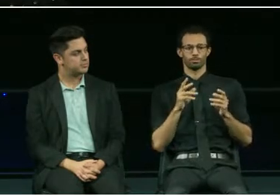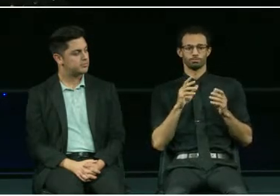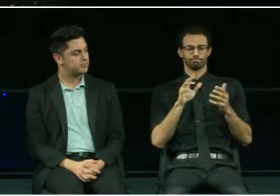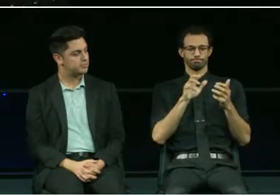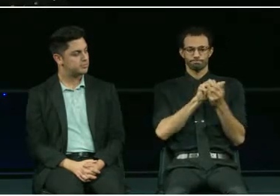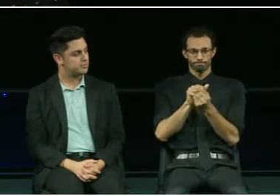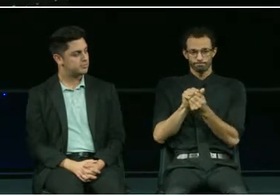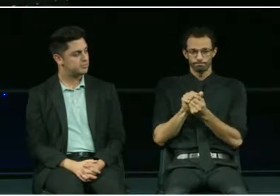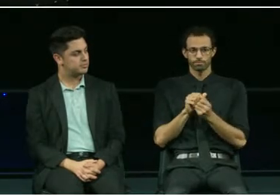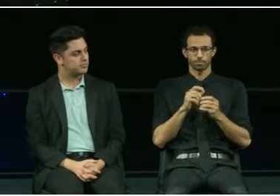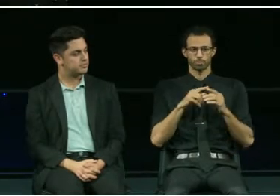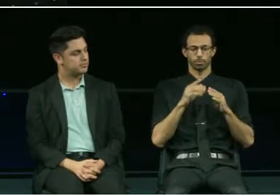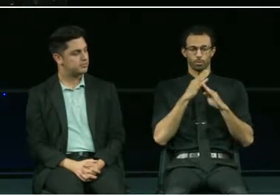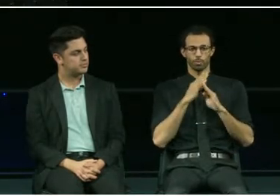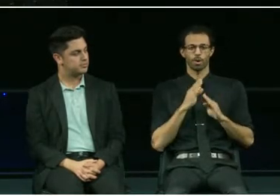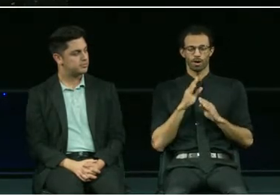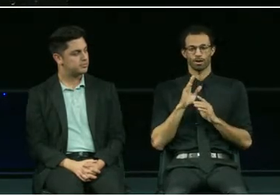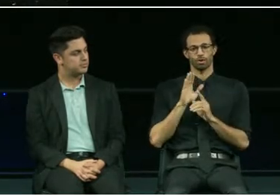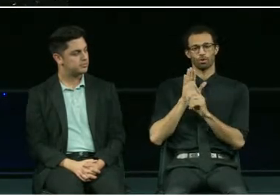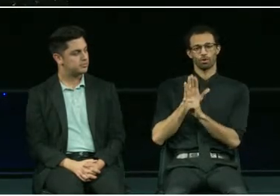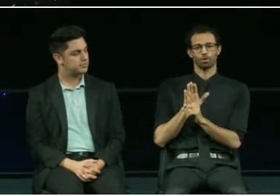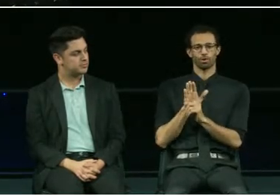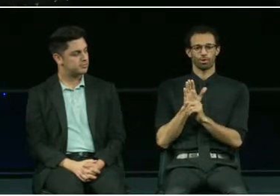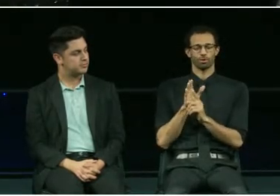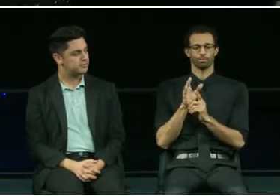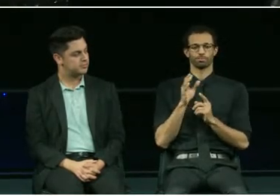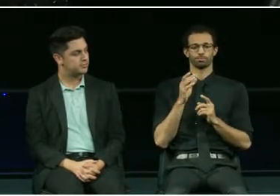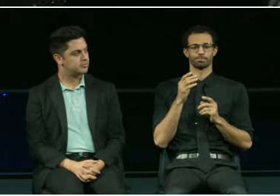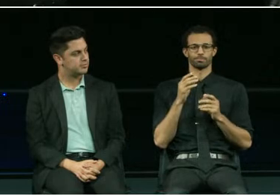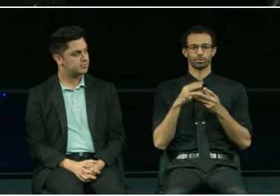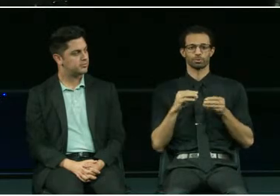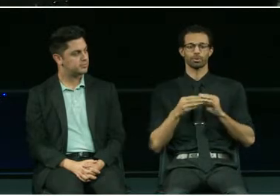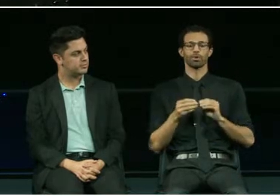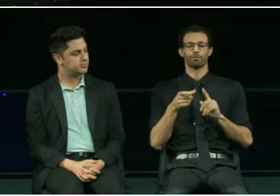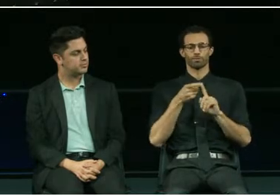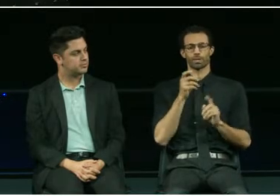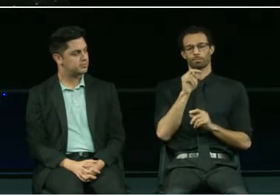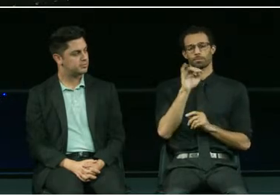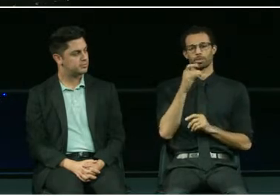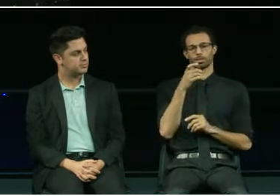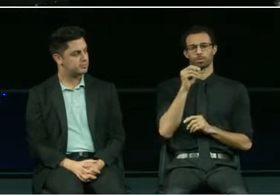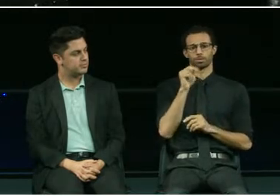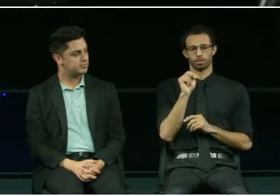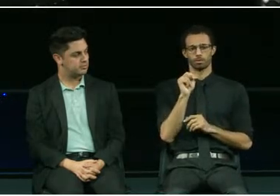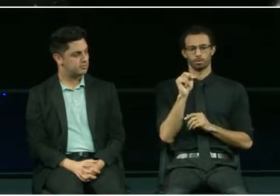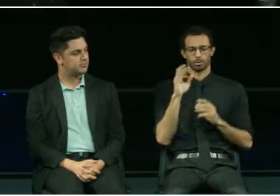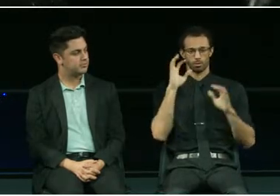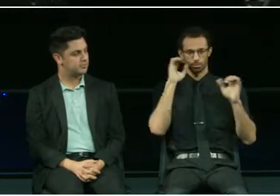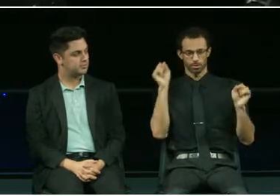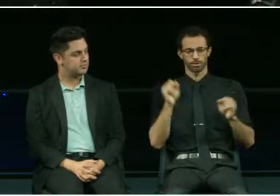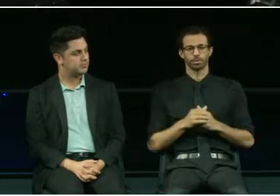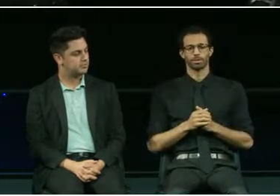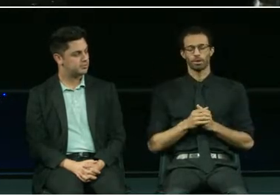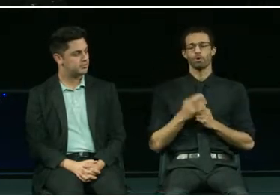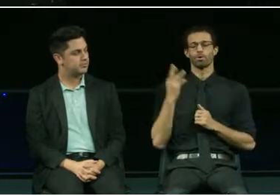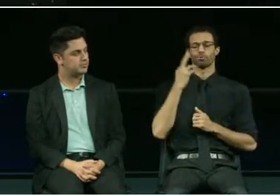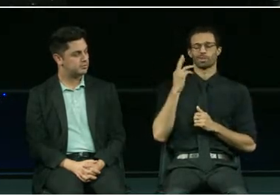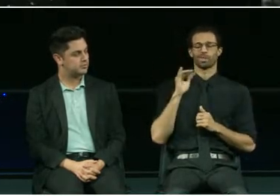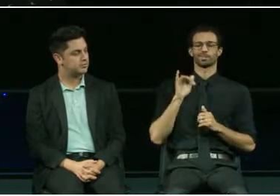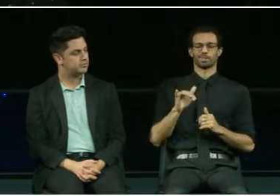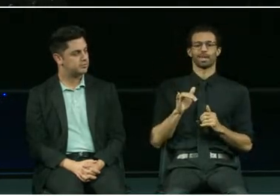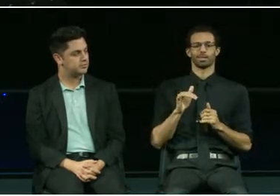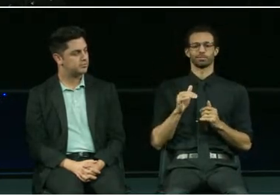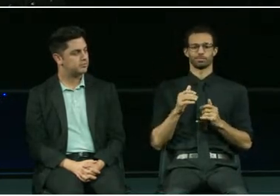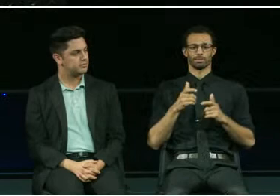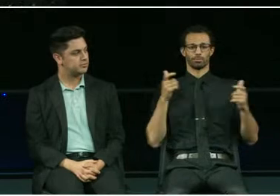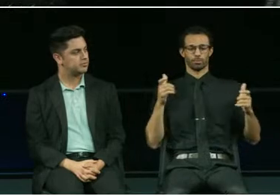campaign against her, sort of catalyzed by the Nixon administration. And we realized that was sort of the larger story. And the more that we dug